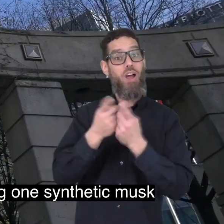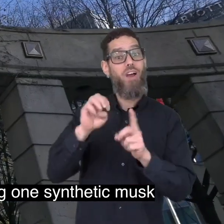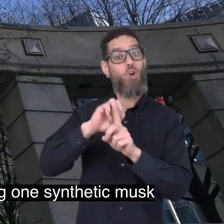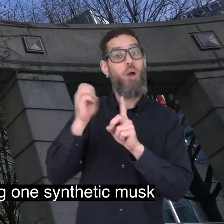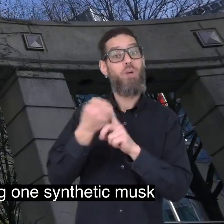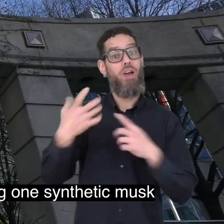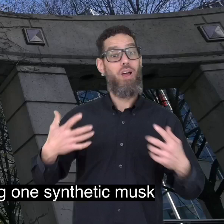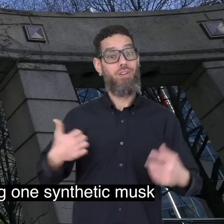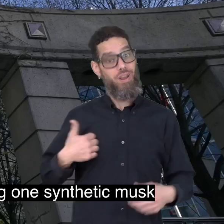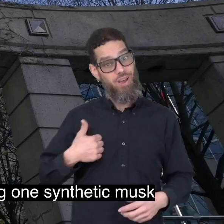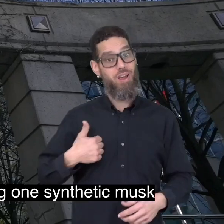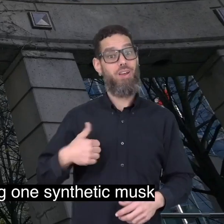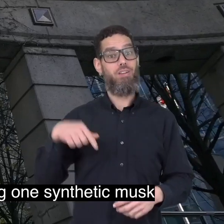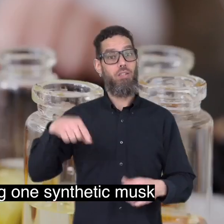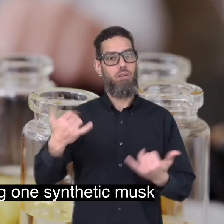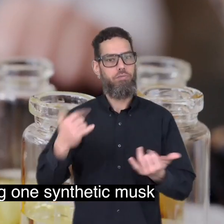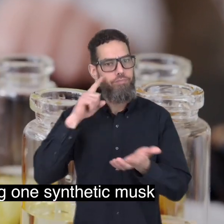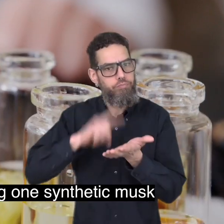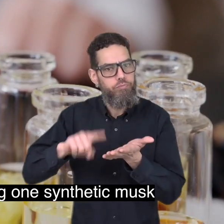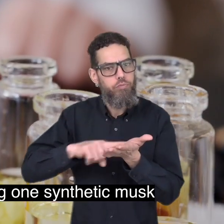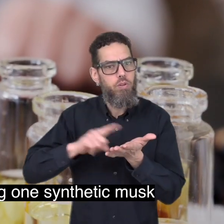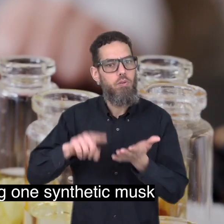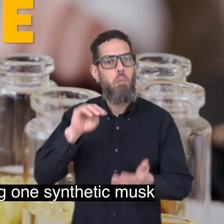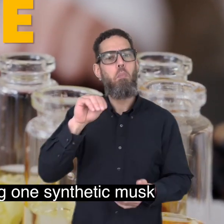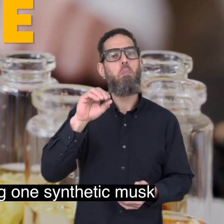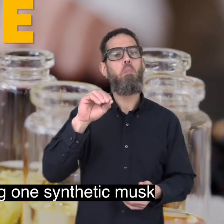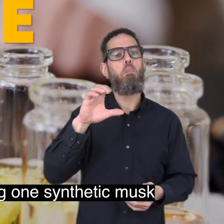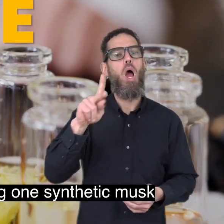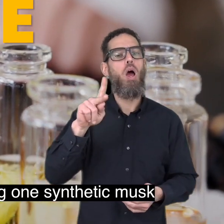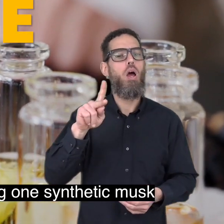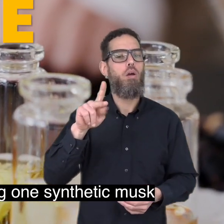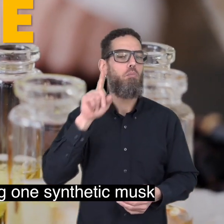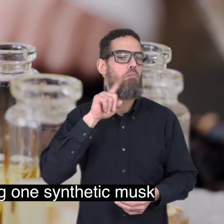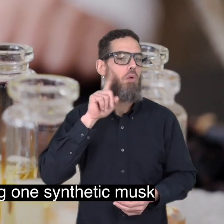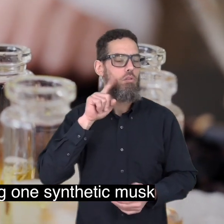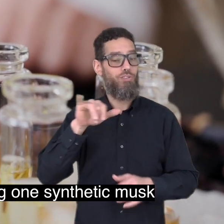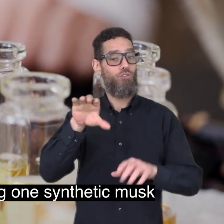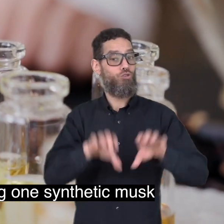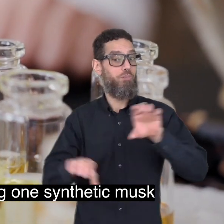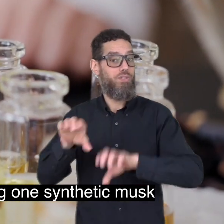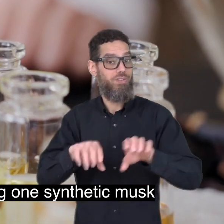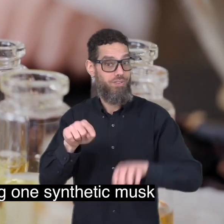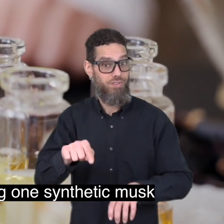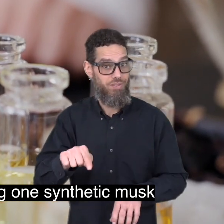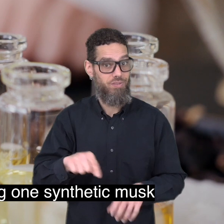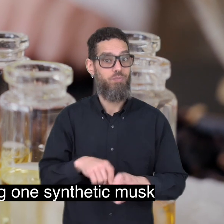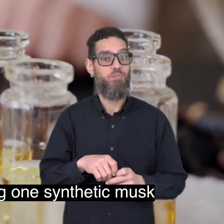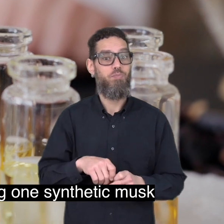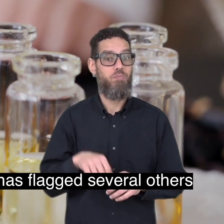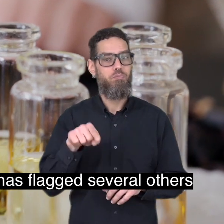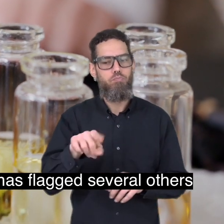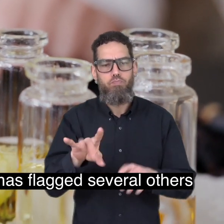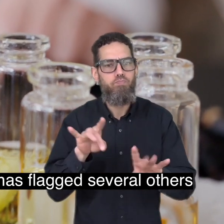Canada, Environment Canada is currently assessing one synthetic musk, Moskine, under the government's Chemicals Management Plan and has